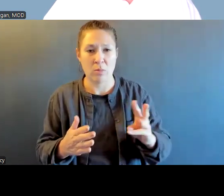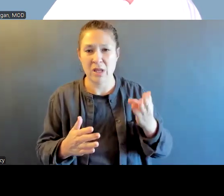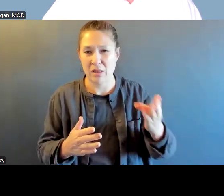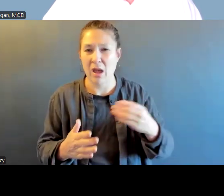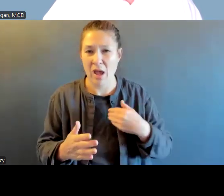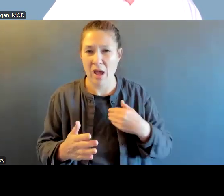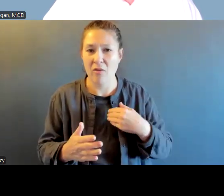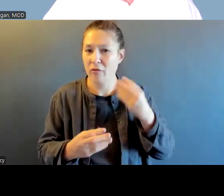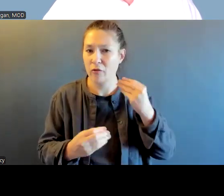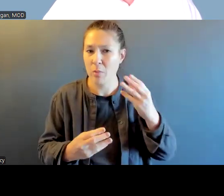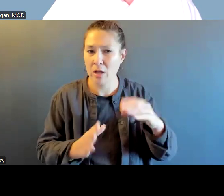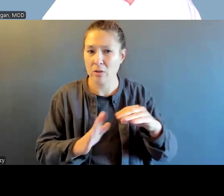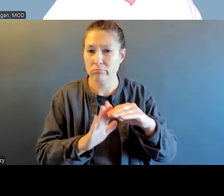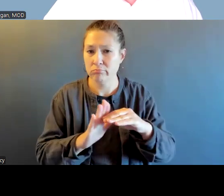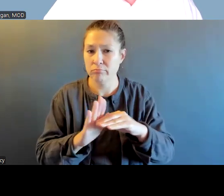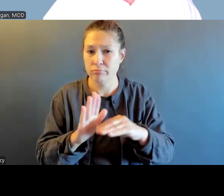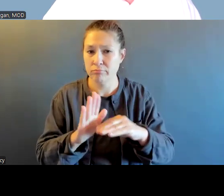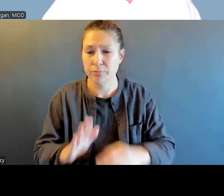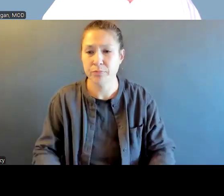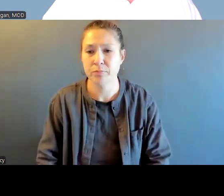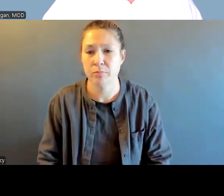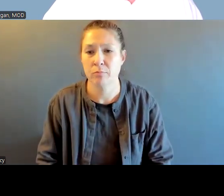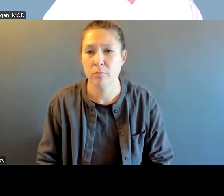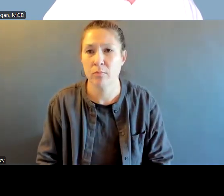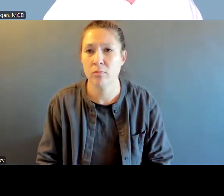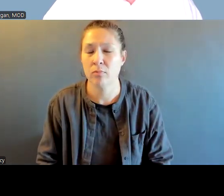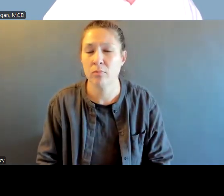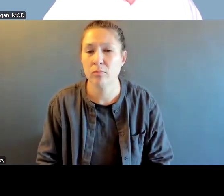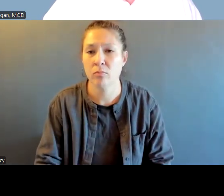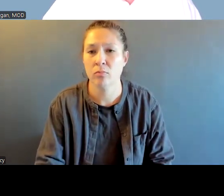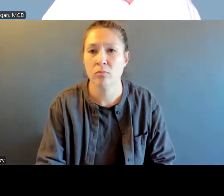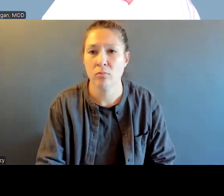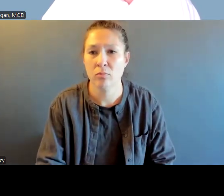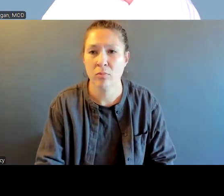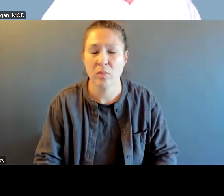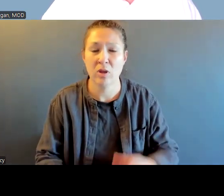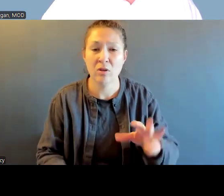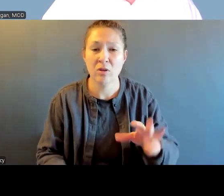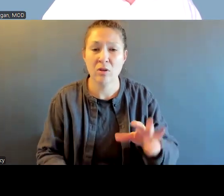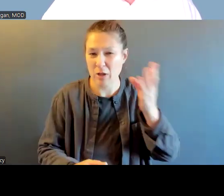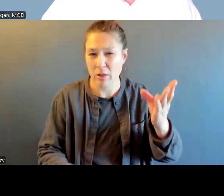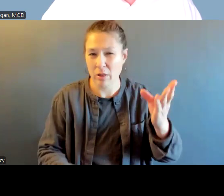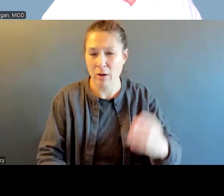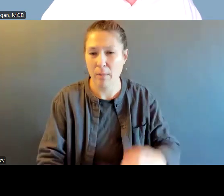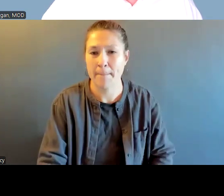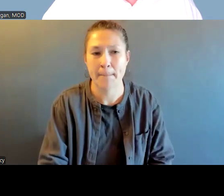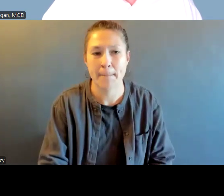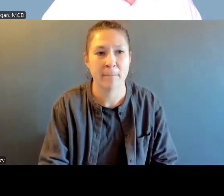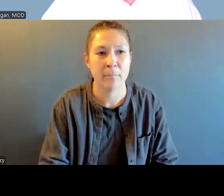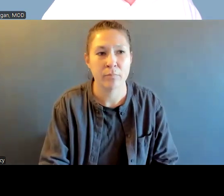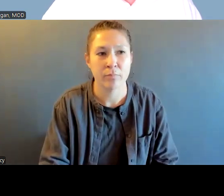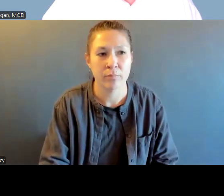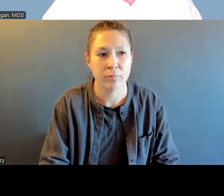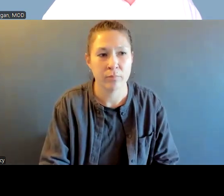mass.gov/MOD/CILS. That will get you to some of that, and you can help find your Centers for Independent Living there. ADA.gov is the